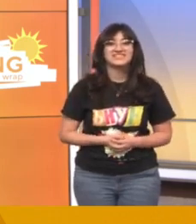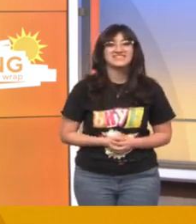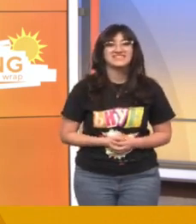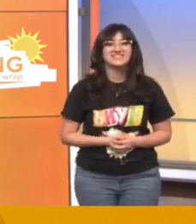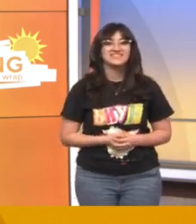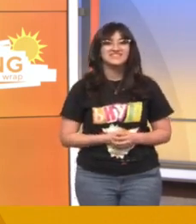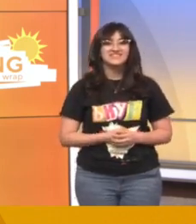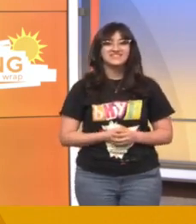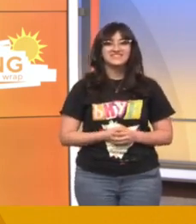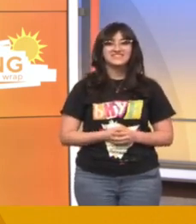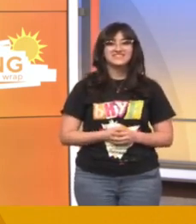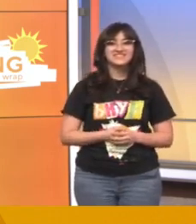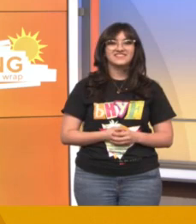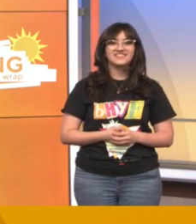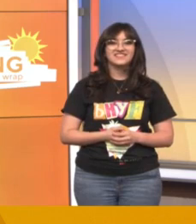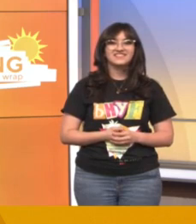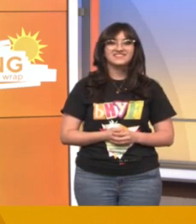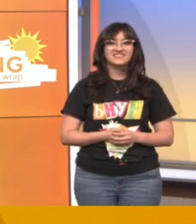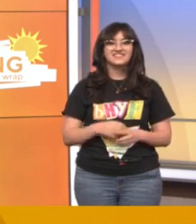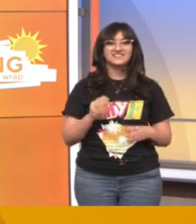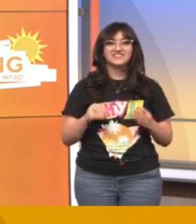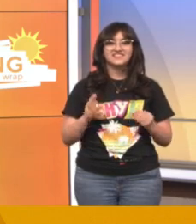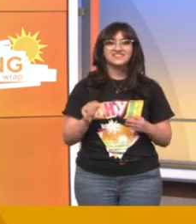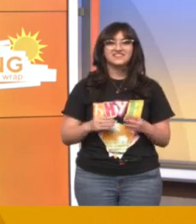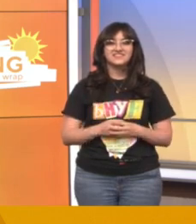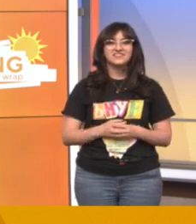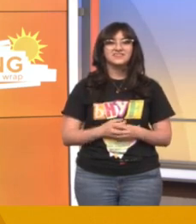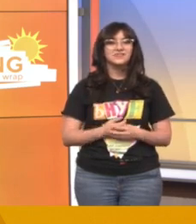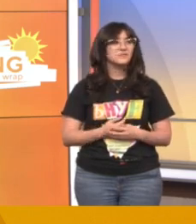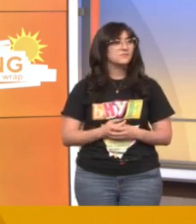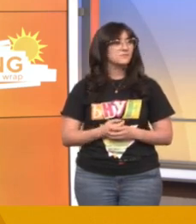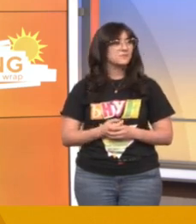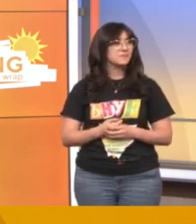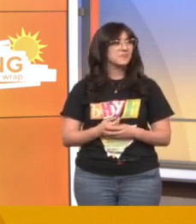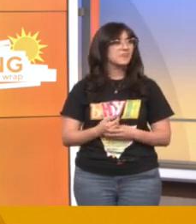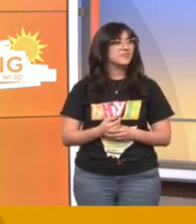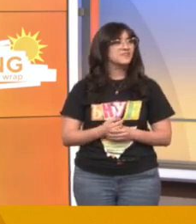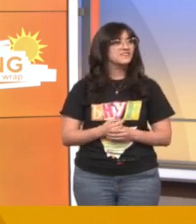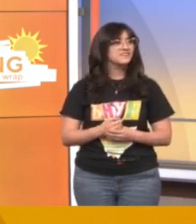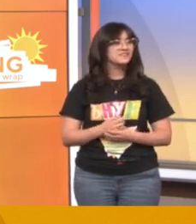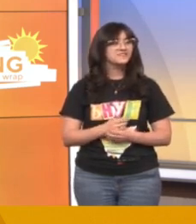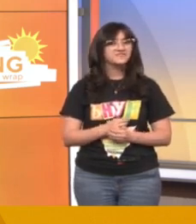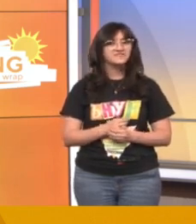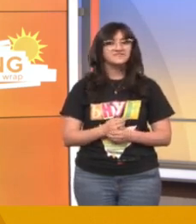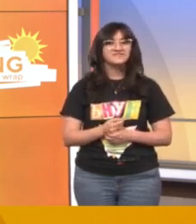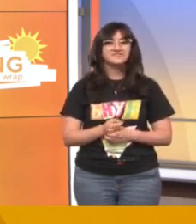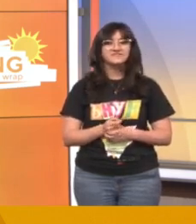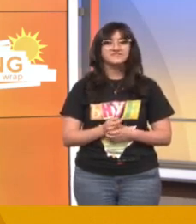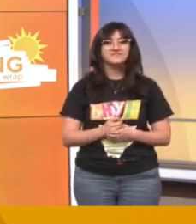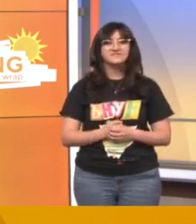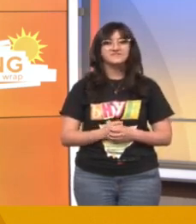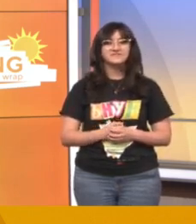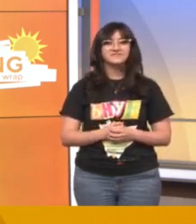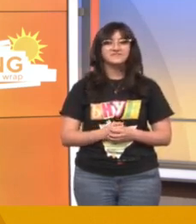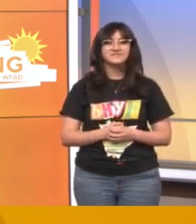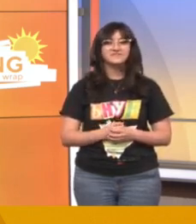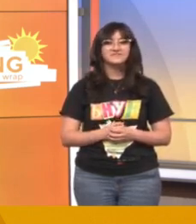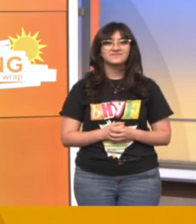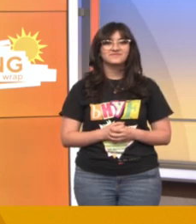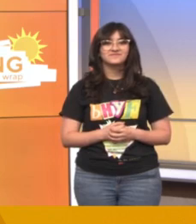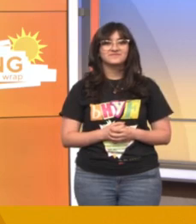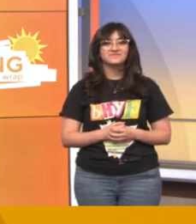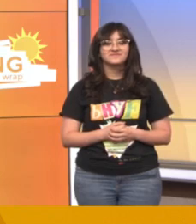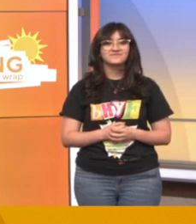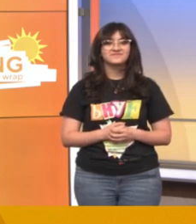Wow. Okay. This is like, Are I'm there gonna going to shake. be tears? Yeah, Are there going to be tears? I mean, maybe I'm like shaking. So anyway, Well, listen.